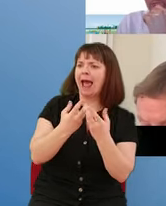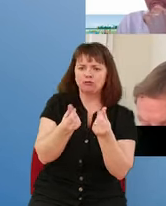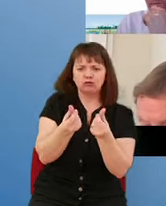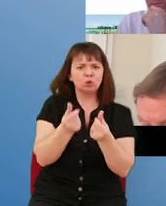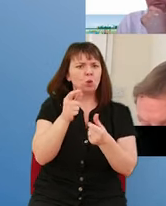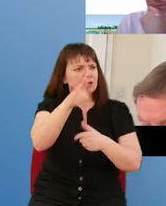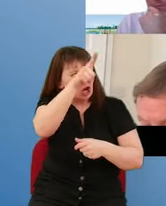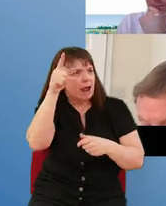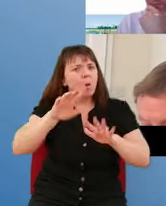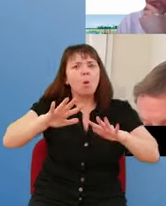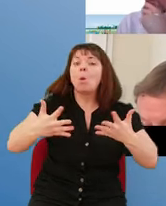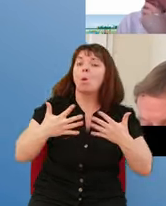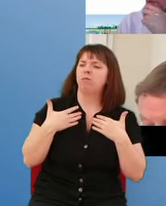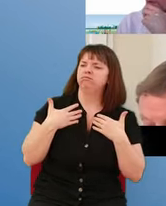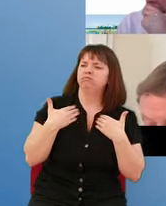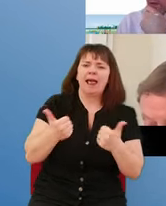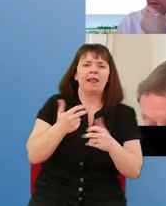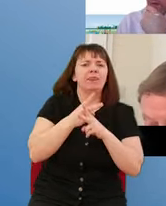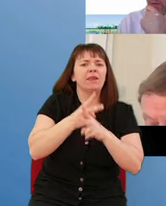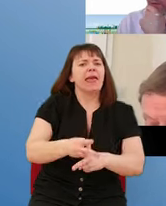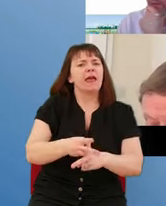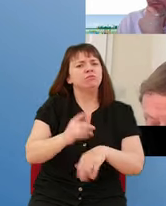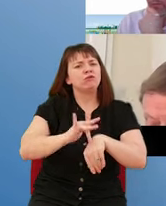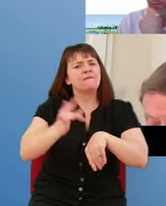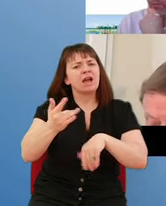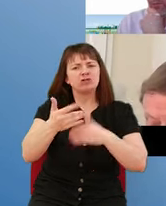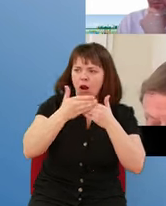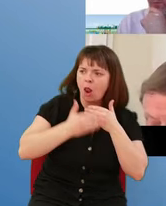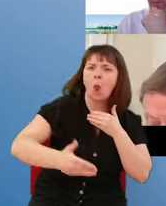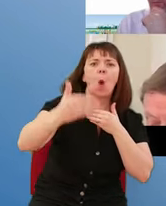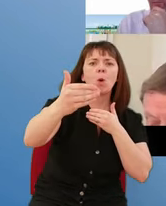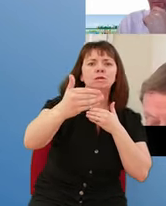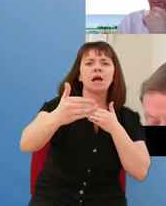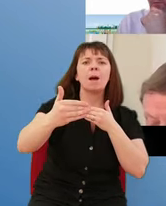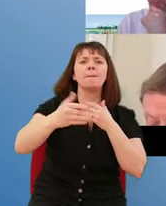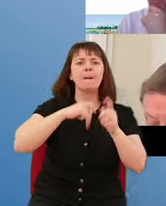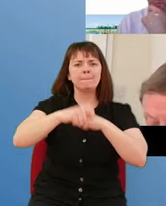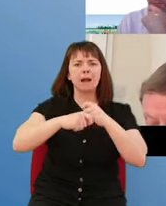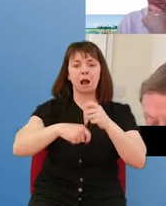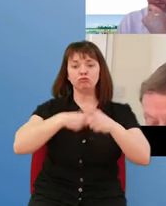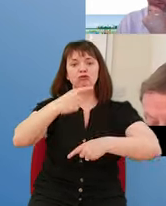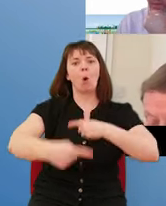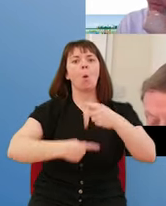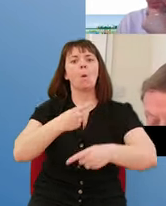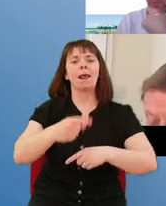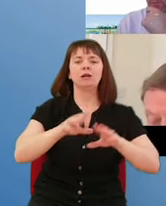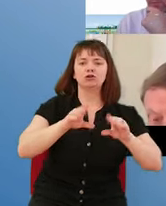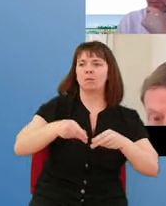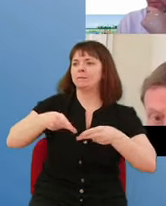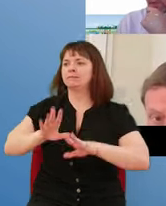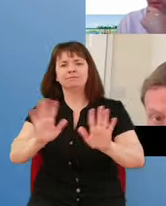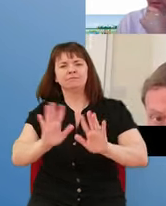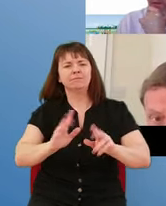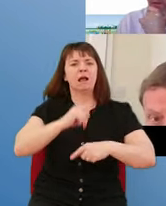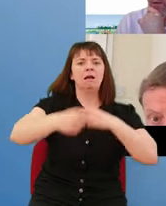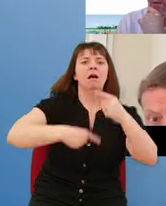of targeted approach, and that really is quite holistic in its approach. I think there's some work we can do there, really, certainly think about health inequalities and addressing those.